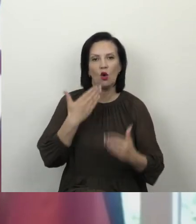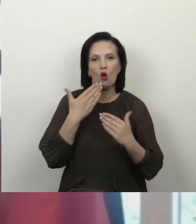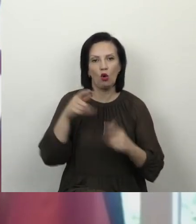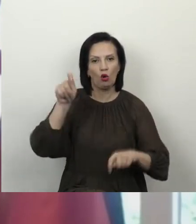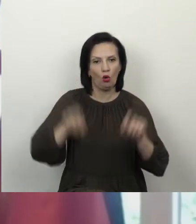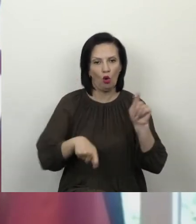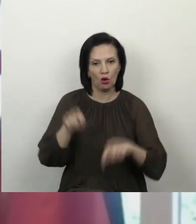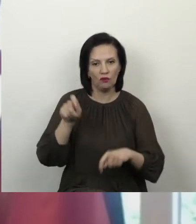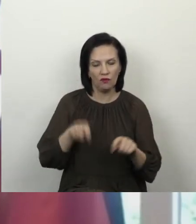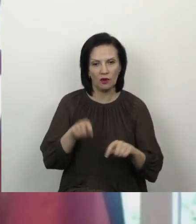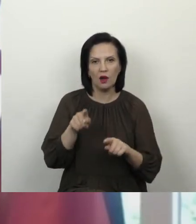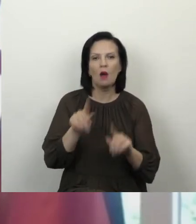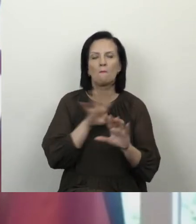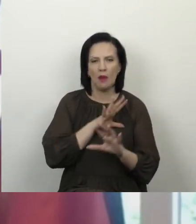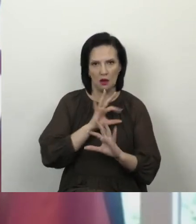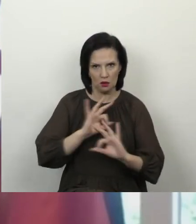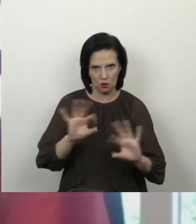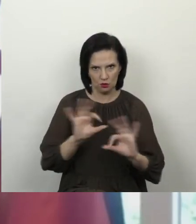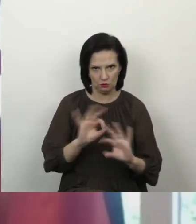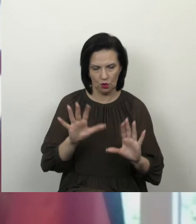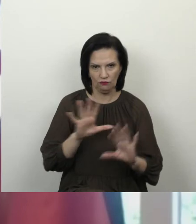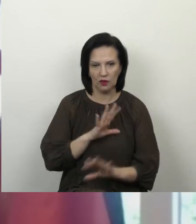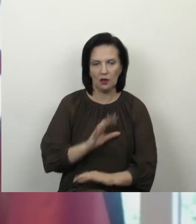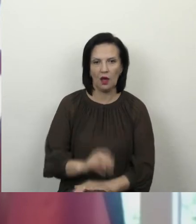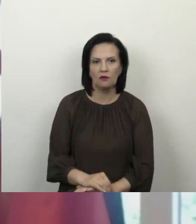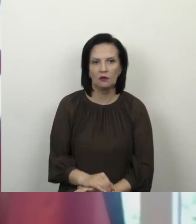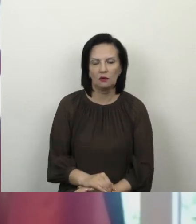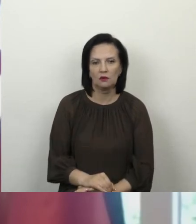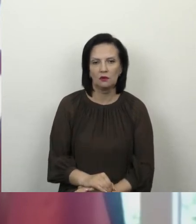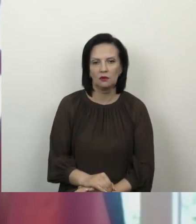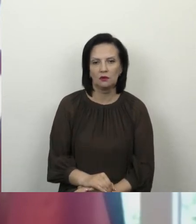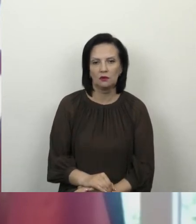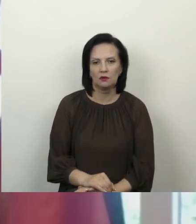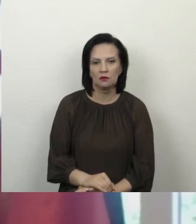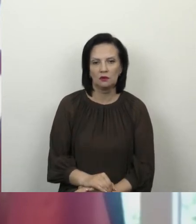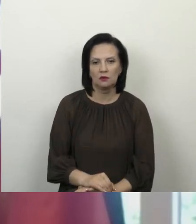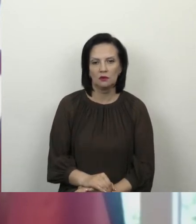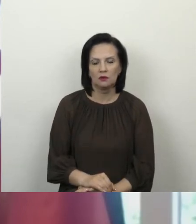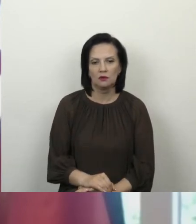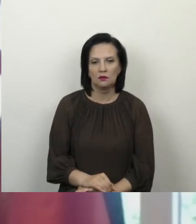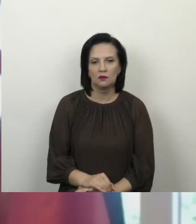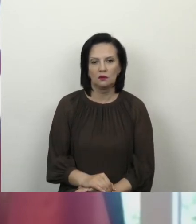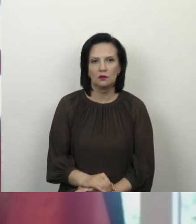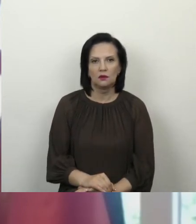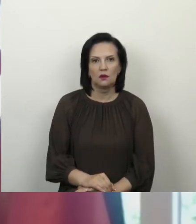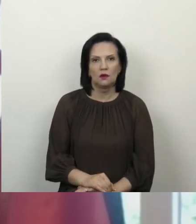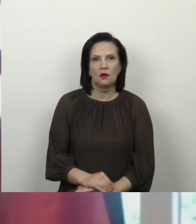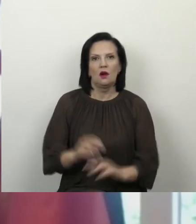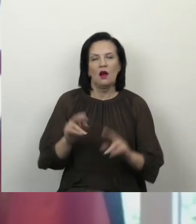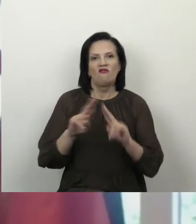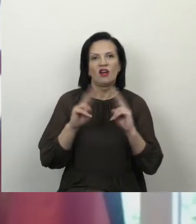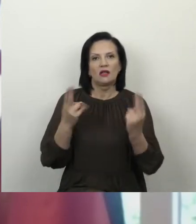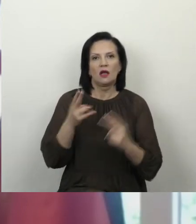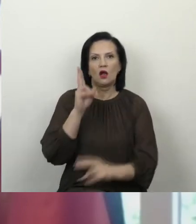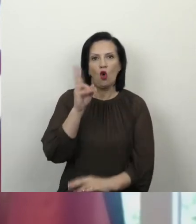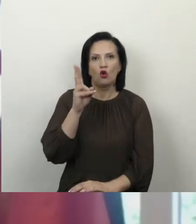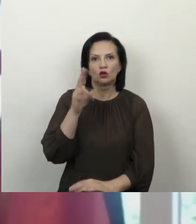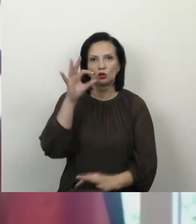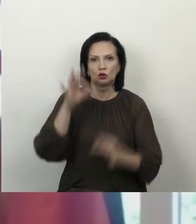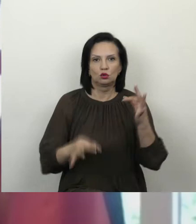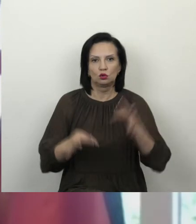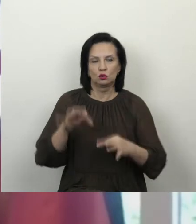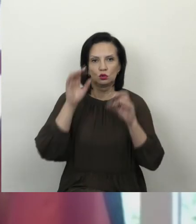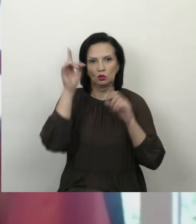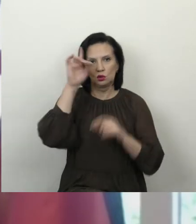about this term. The German Federal Constitutional Court emphasizes in its case